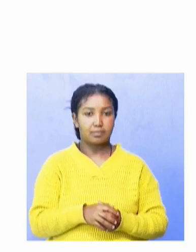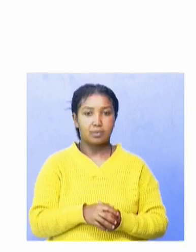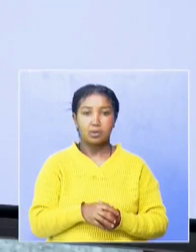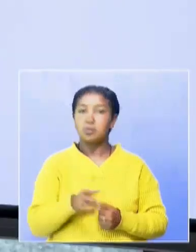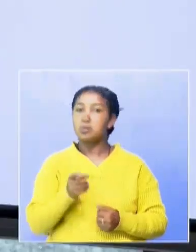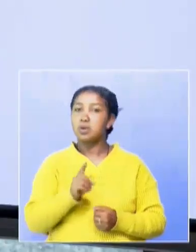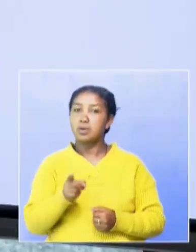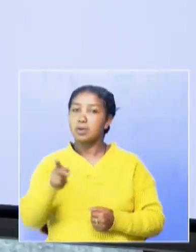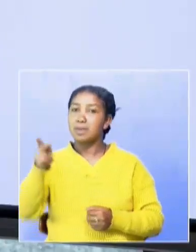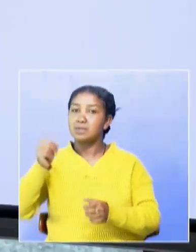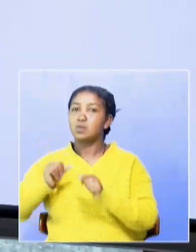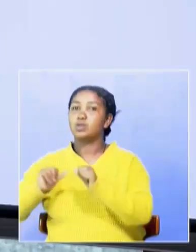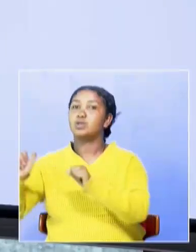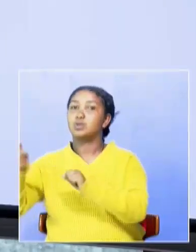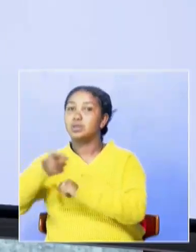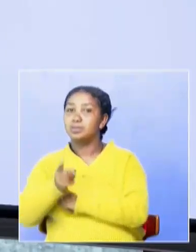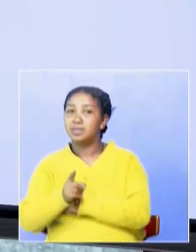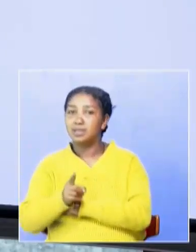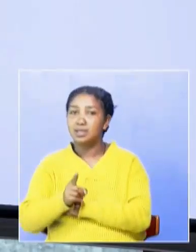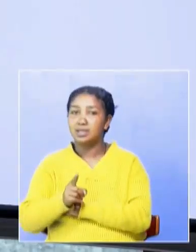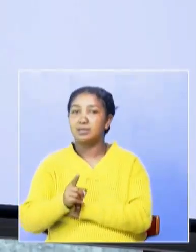What about in past continuous tense?